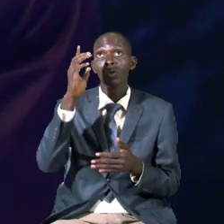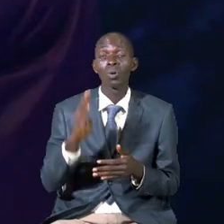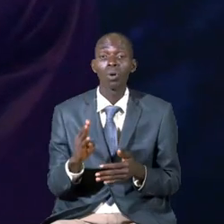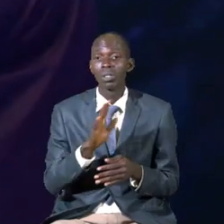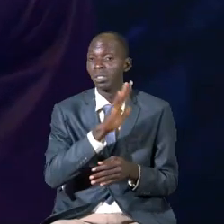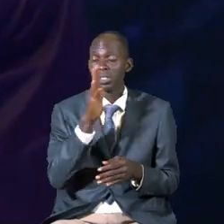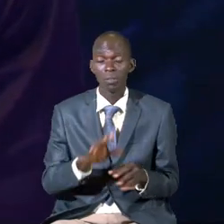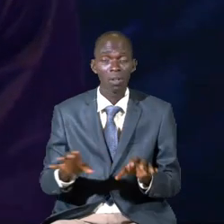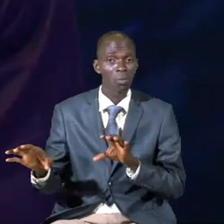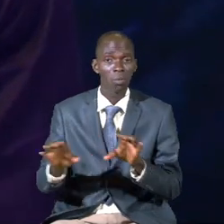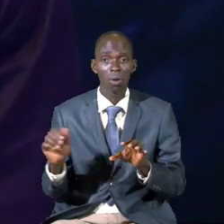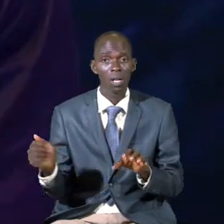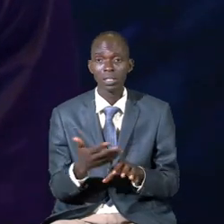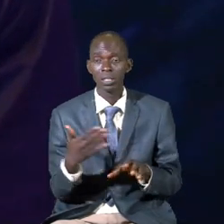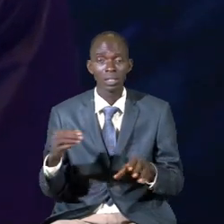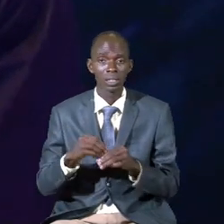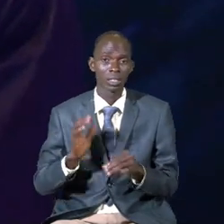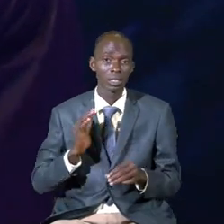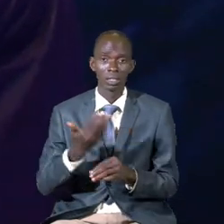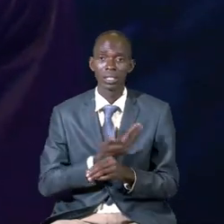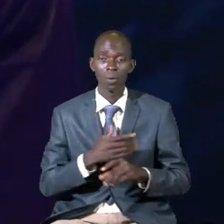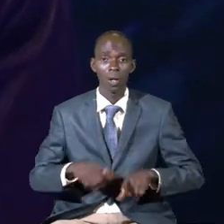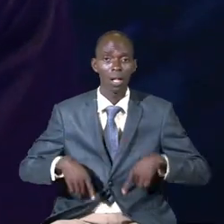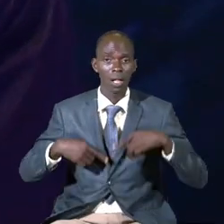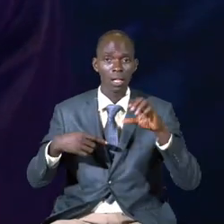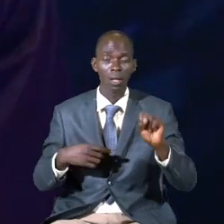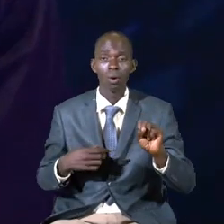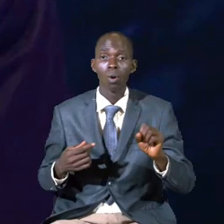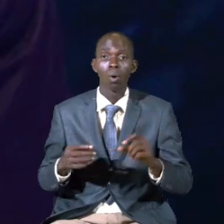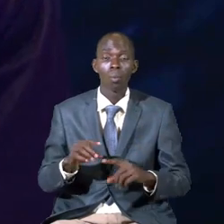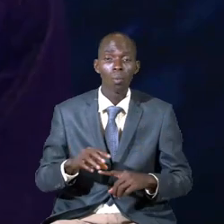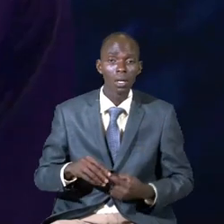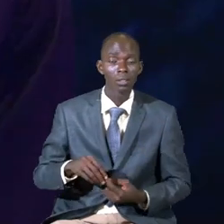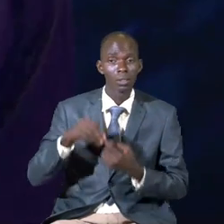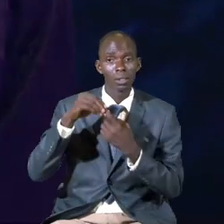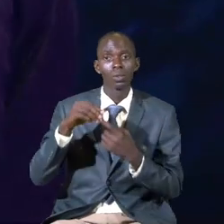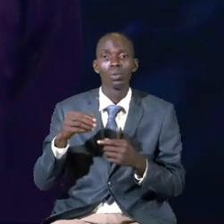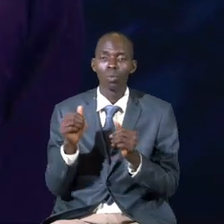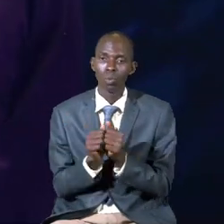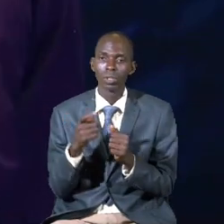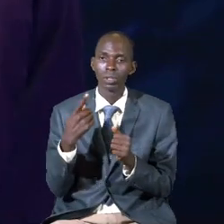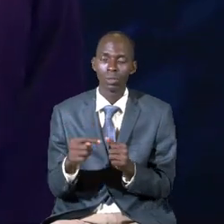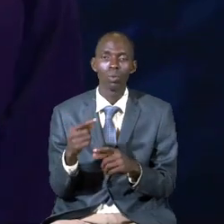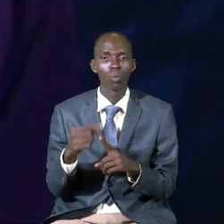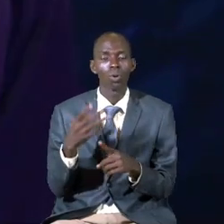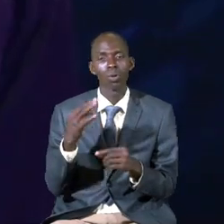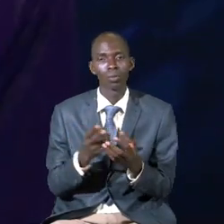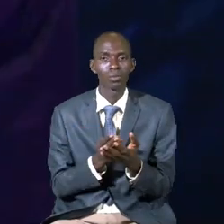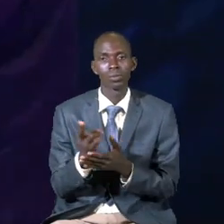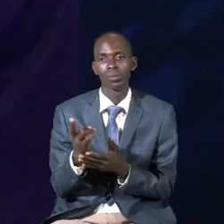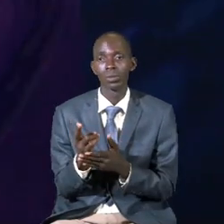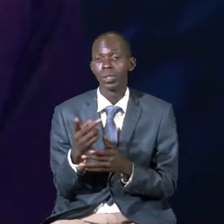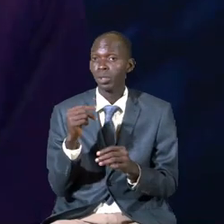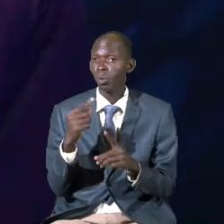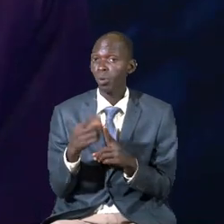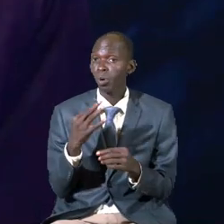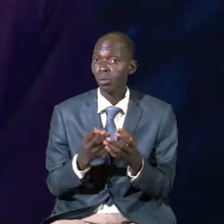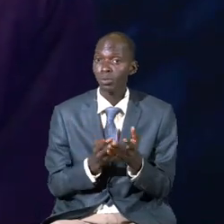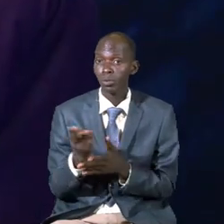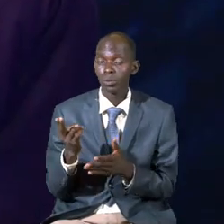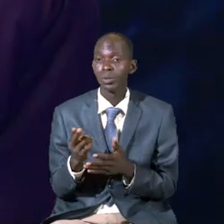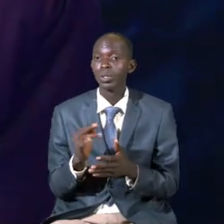anything in our lives except for the words of truth the word of truth through that were